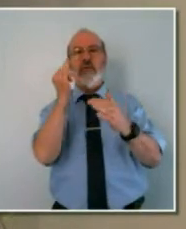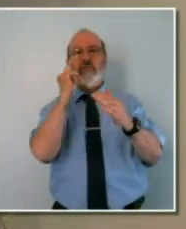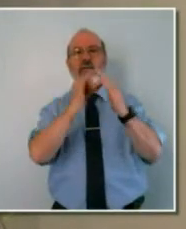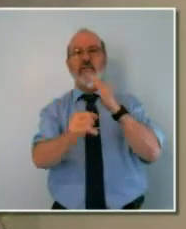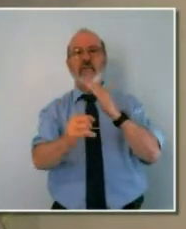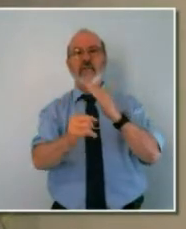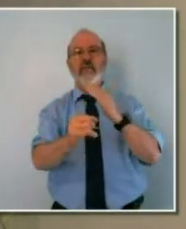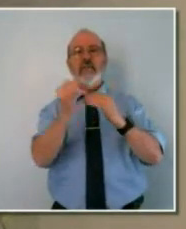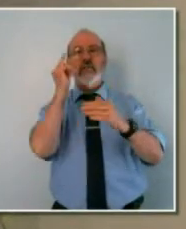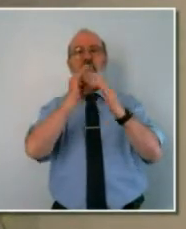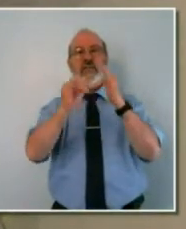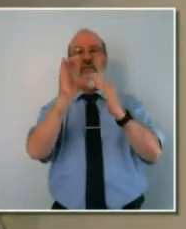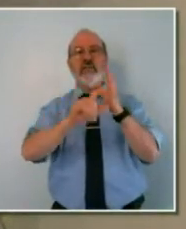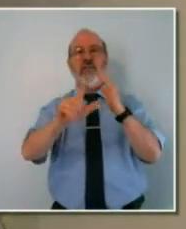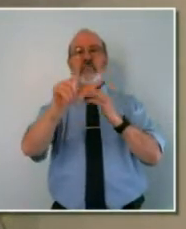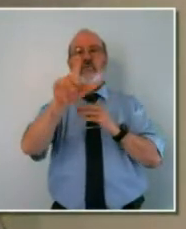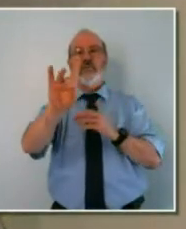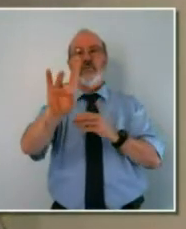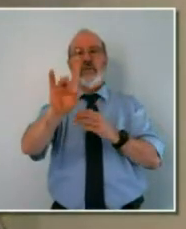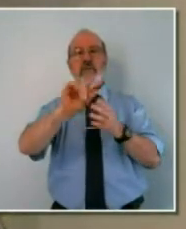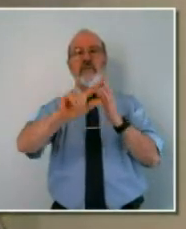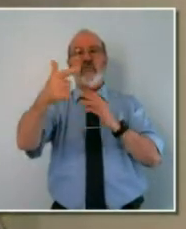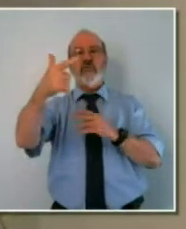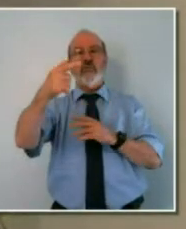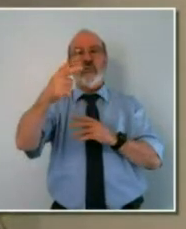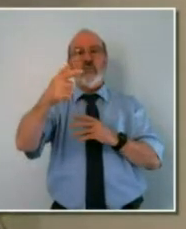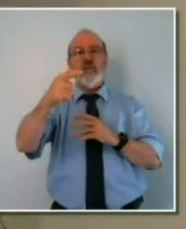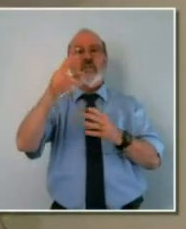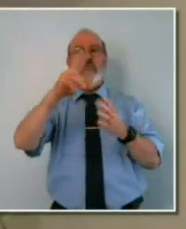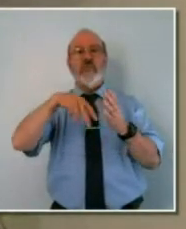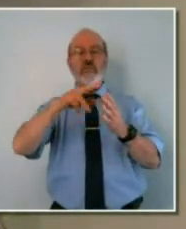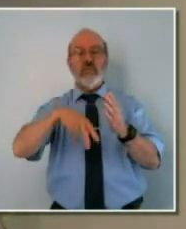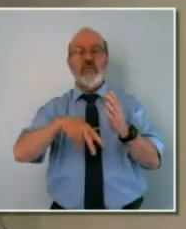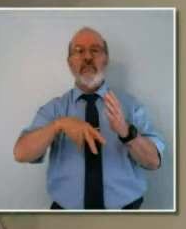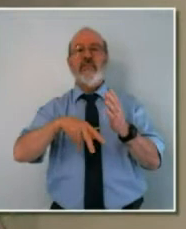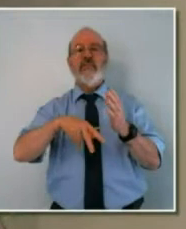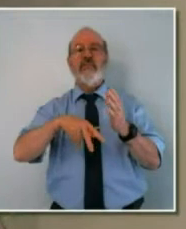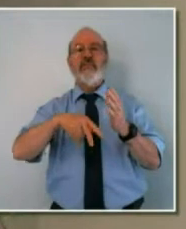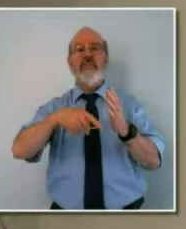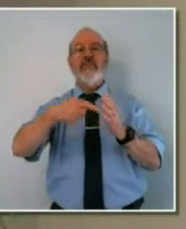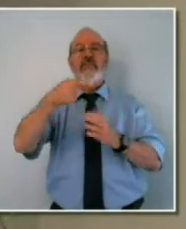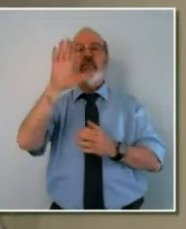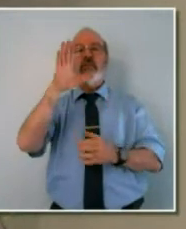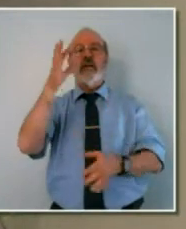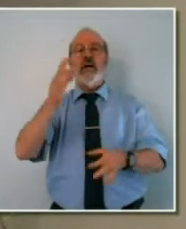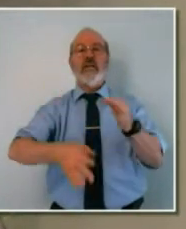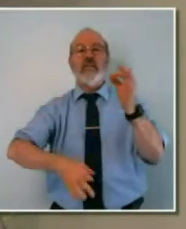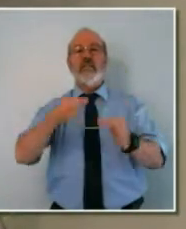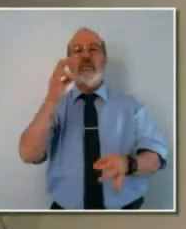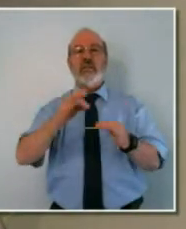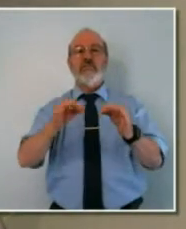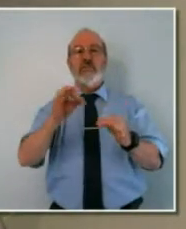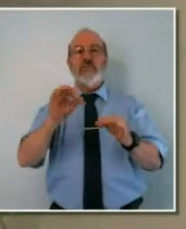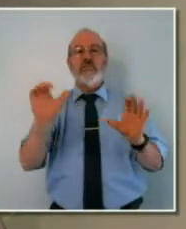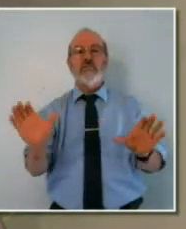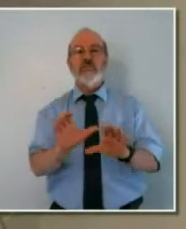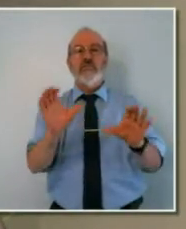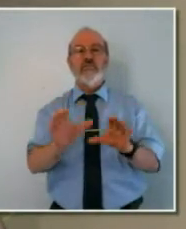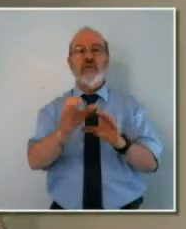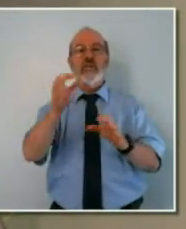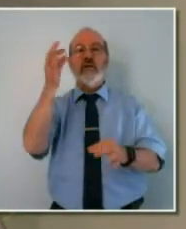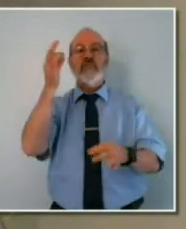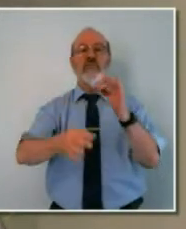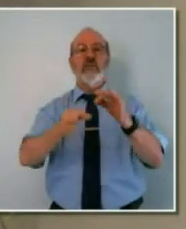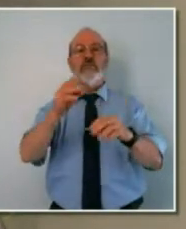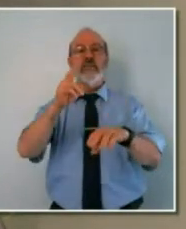Isaiah 28 and verse 21, and we read that God's judgment, the work of judgment, is called